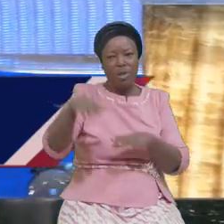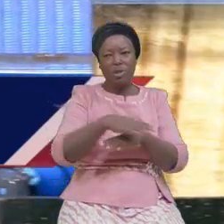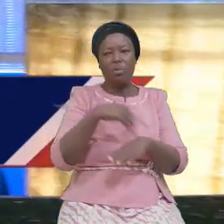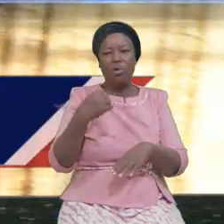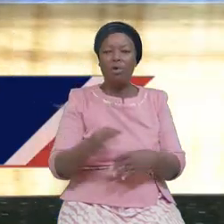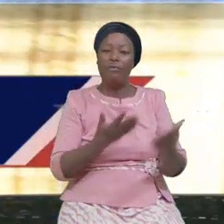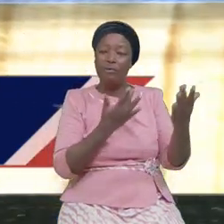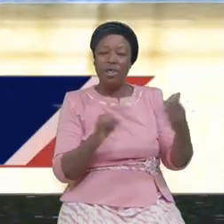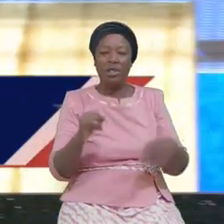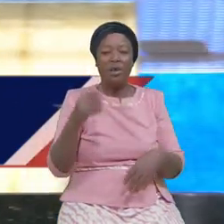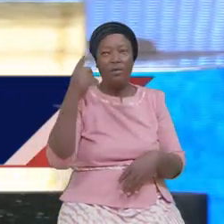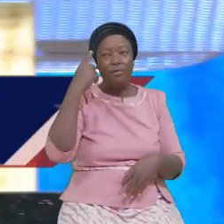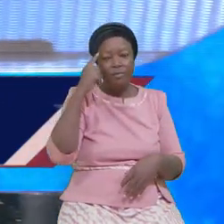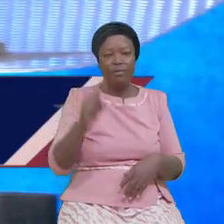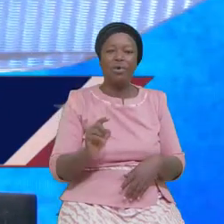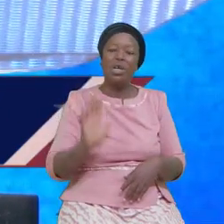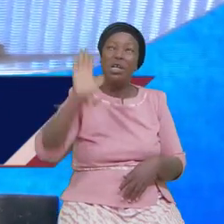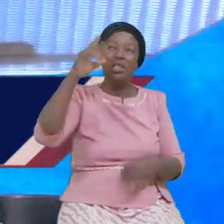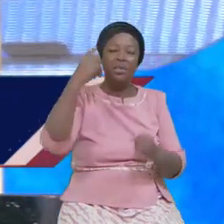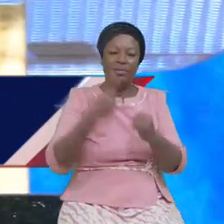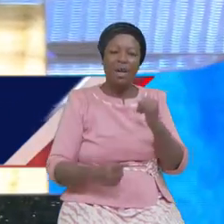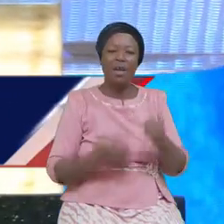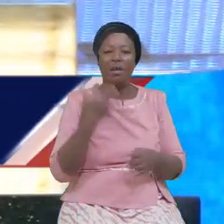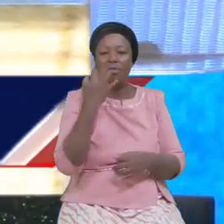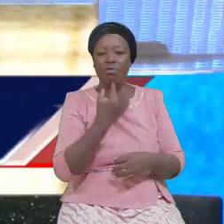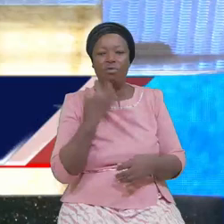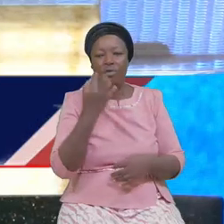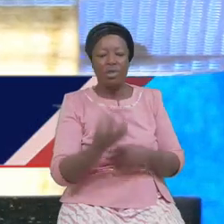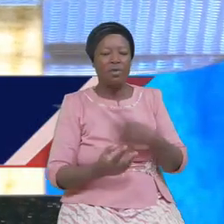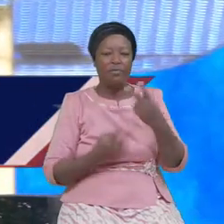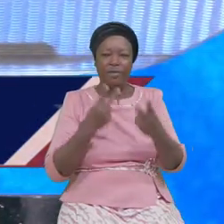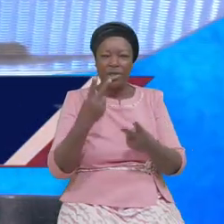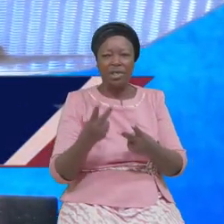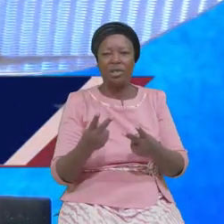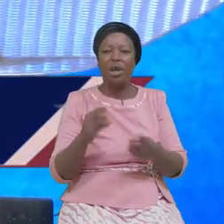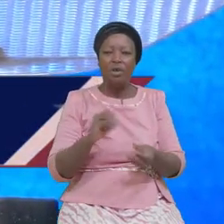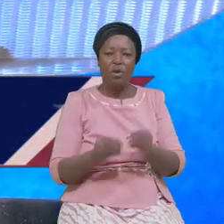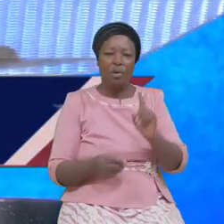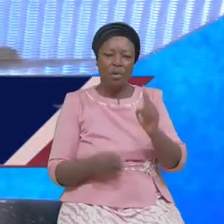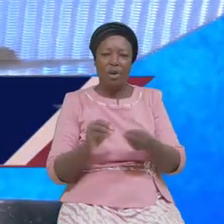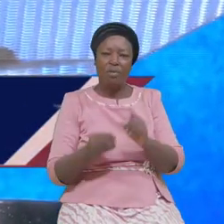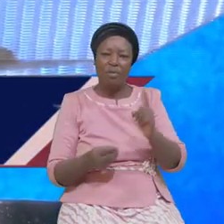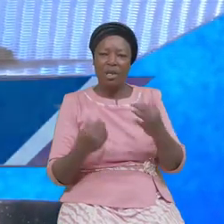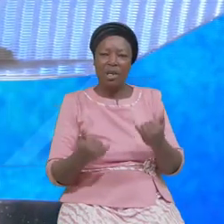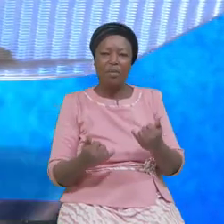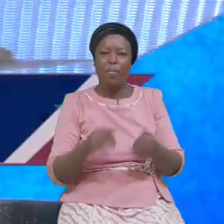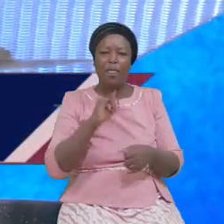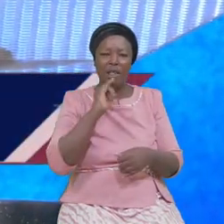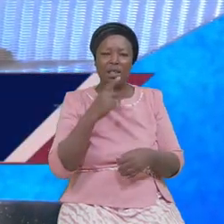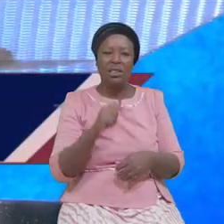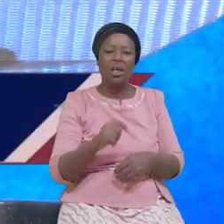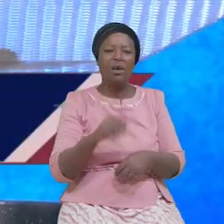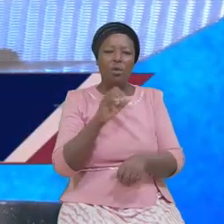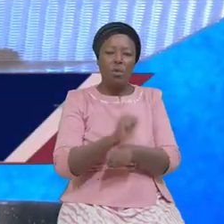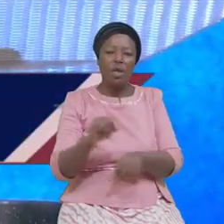his final glorious visitation. We're looking at number one. Number one is the working